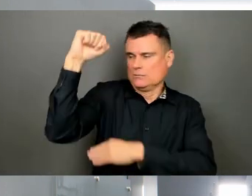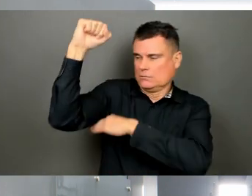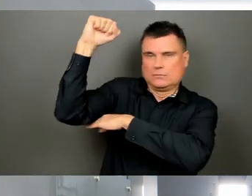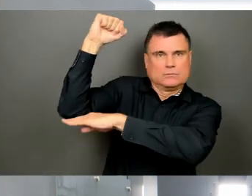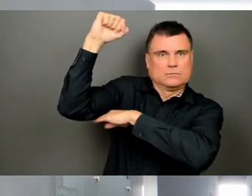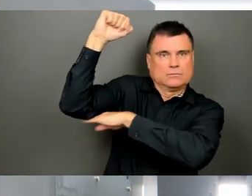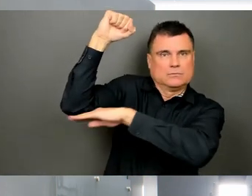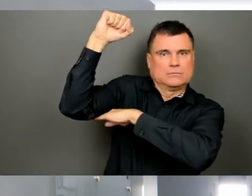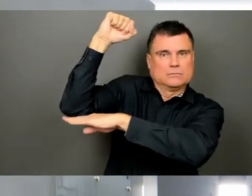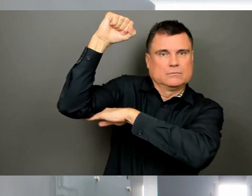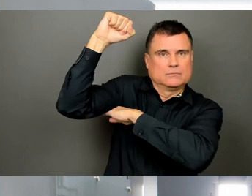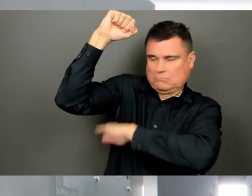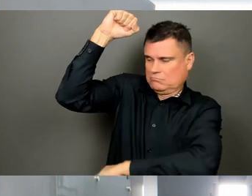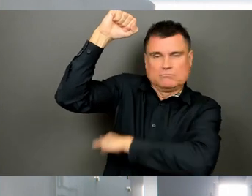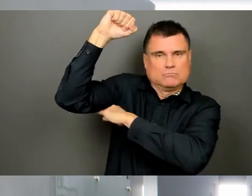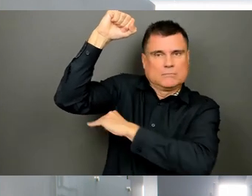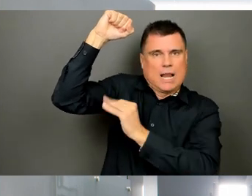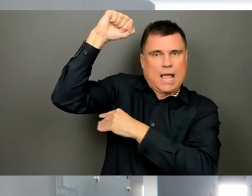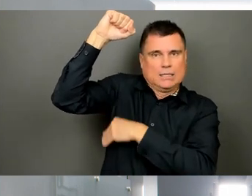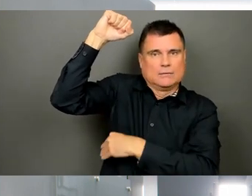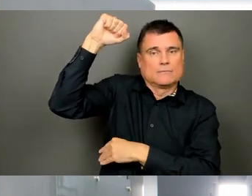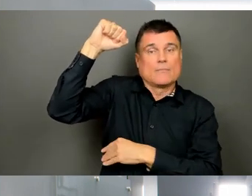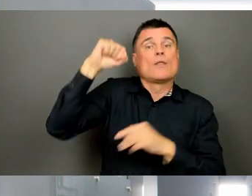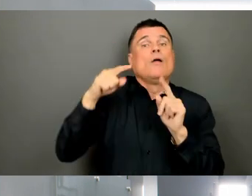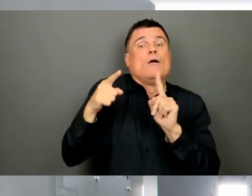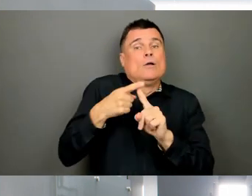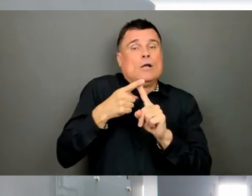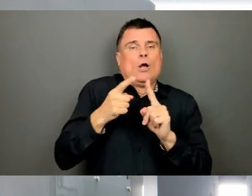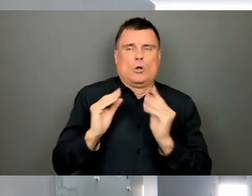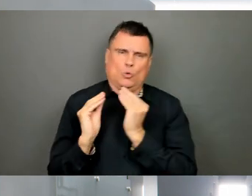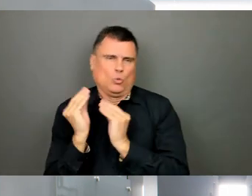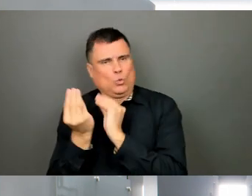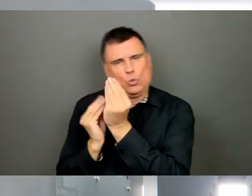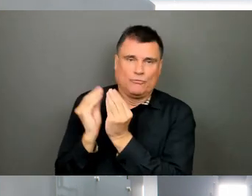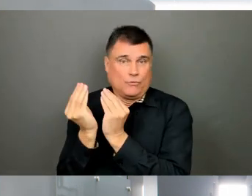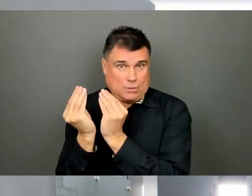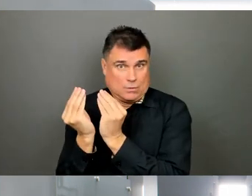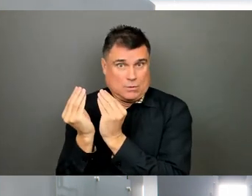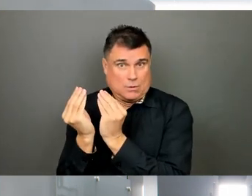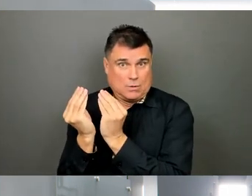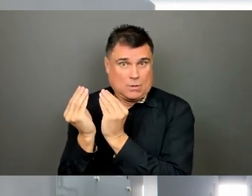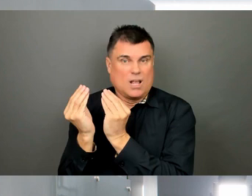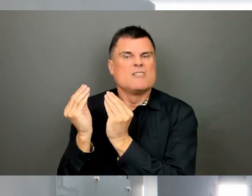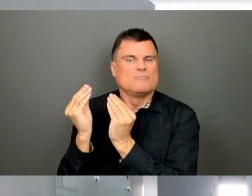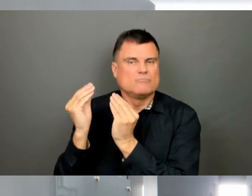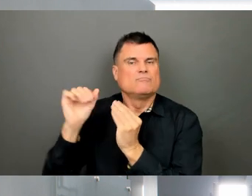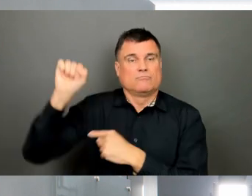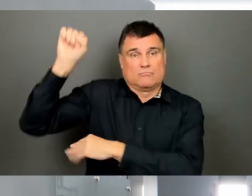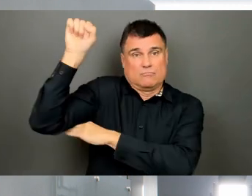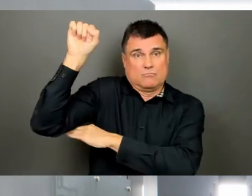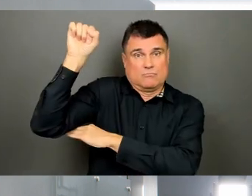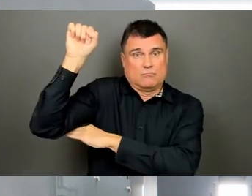going to be kind of thrusting forward. So remember, grooves first, moves later. So the groove is the forward groove, where we're going to be